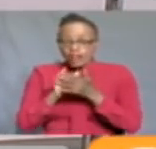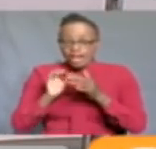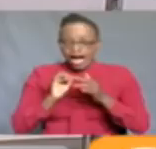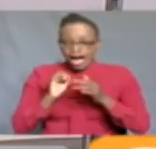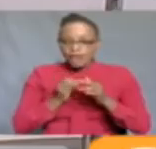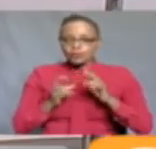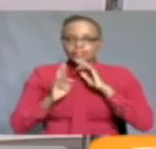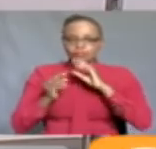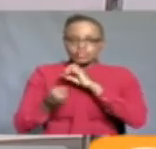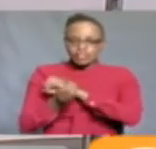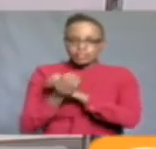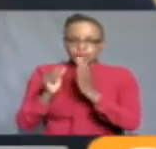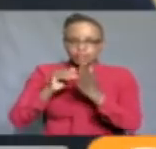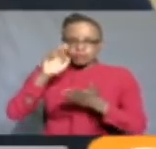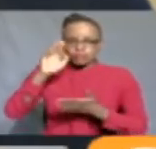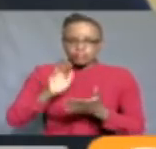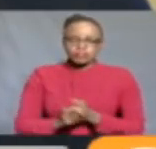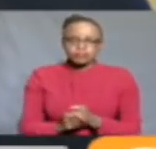reports.